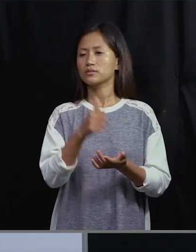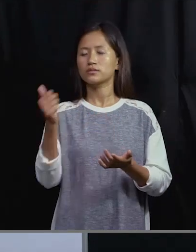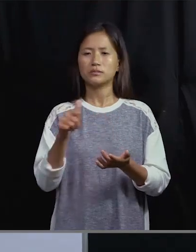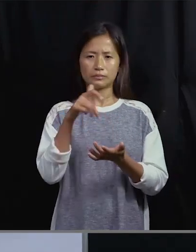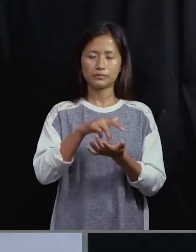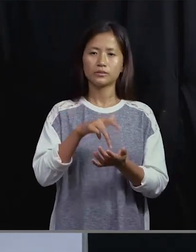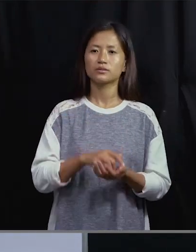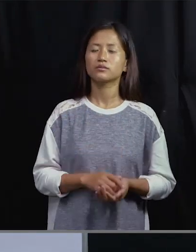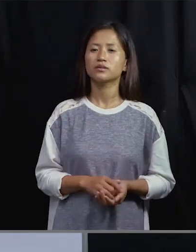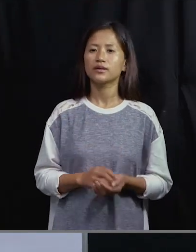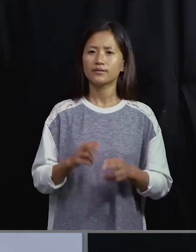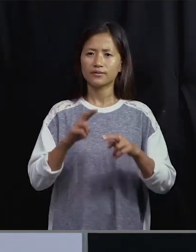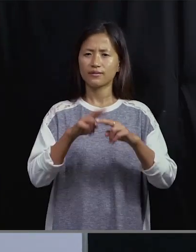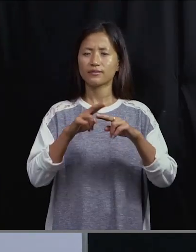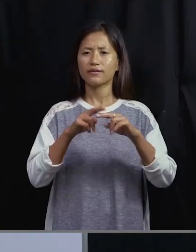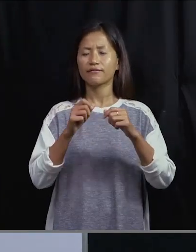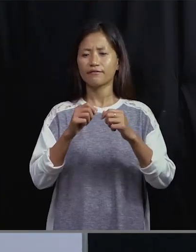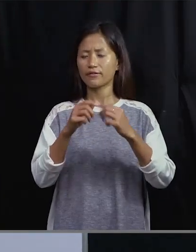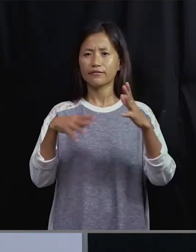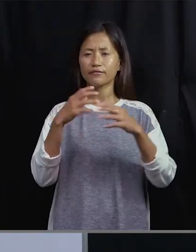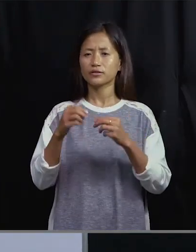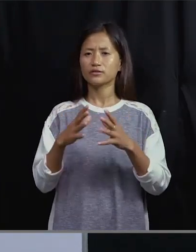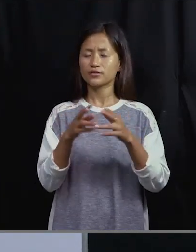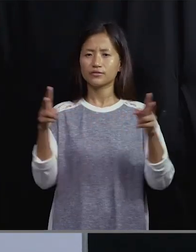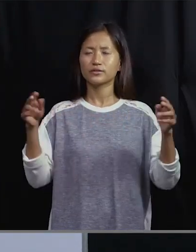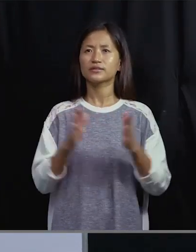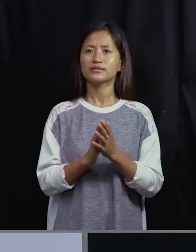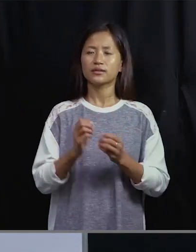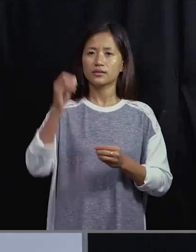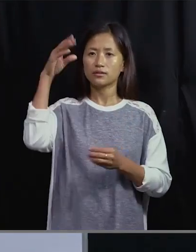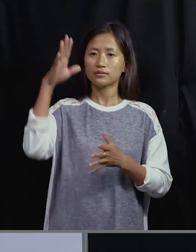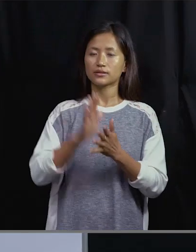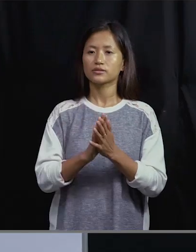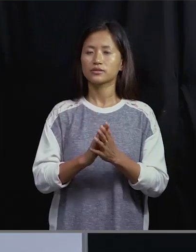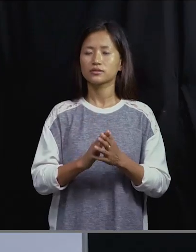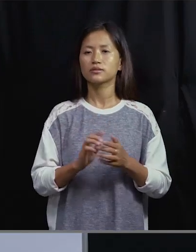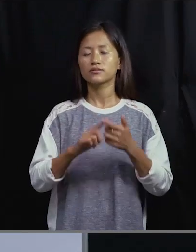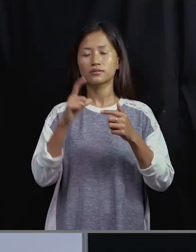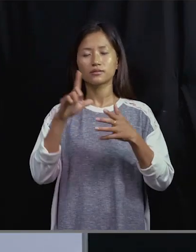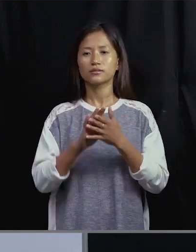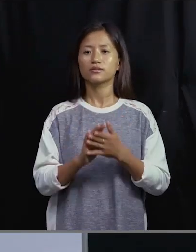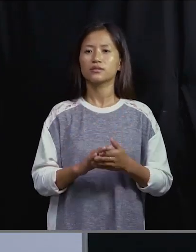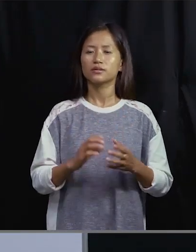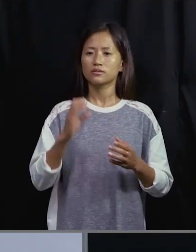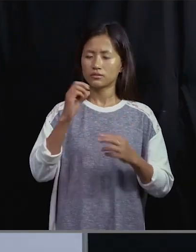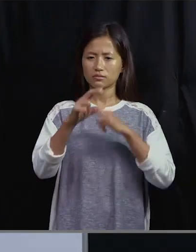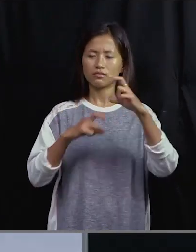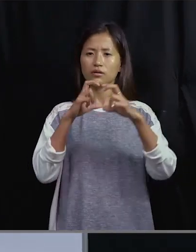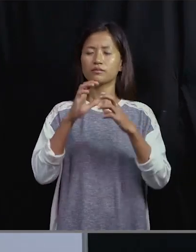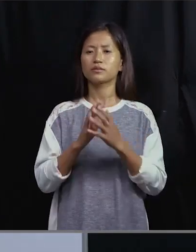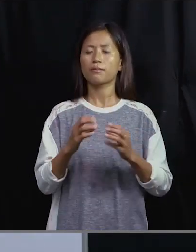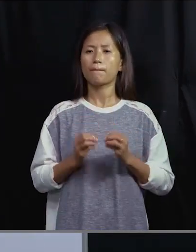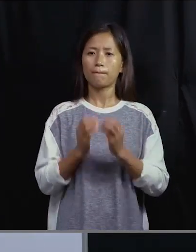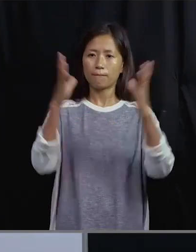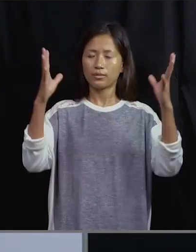accidental, or maybe in factory, okay, lightning, electricity, and because of that, the company, the factory might